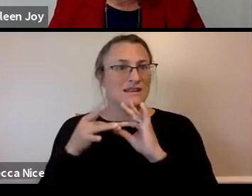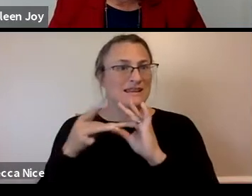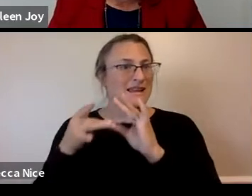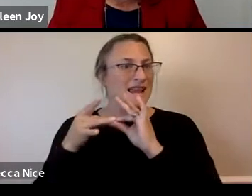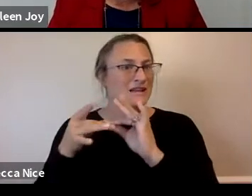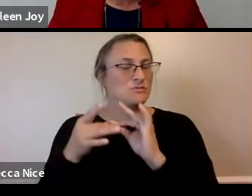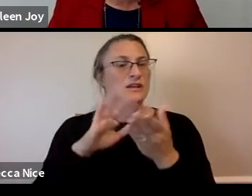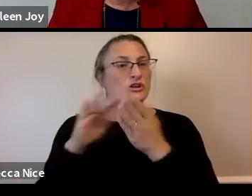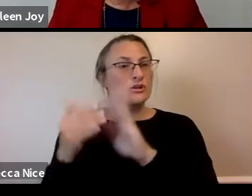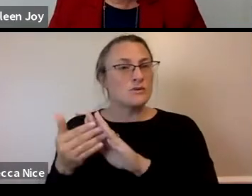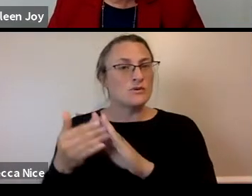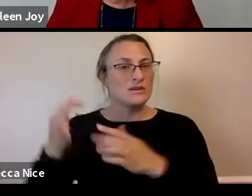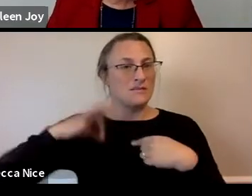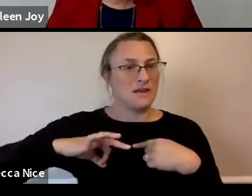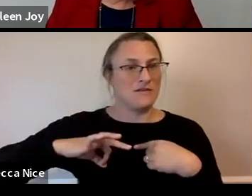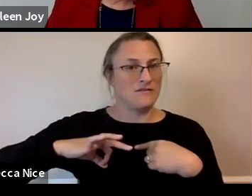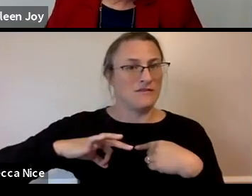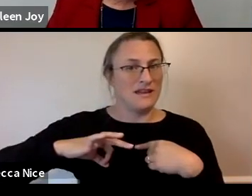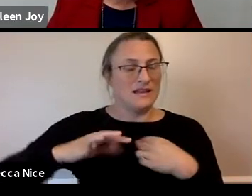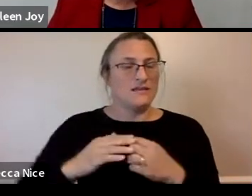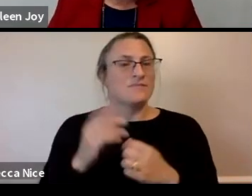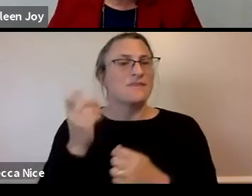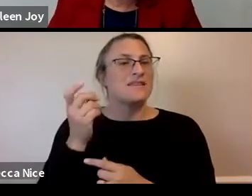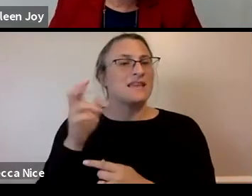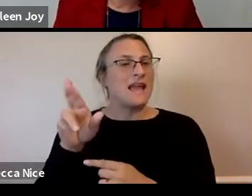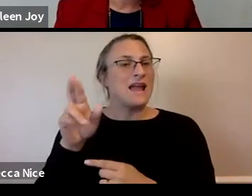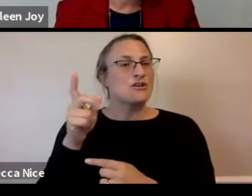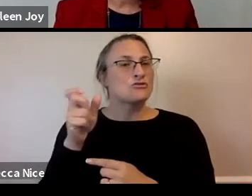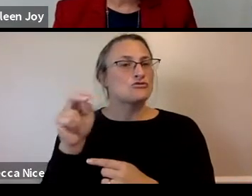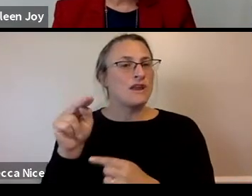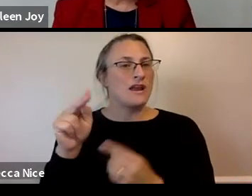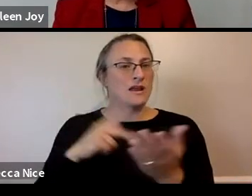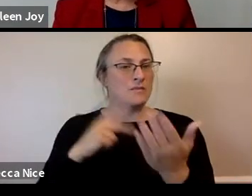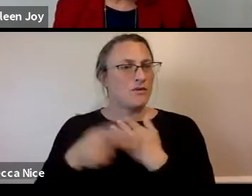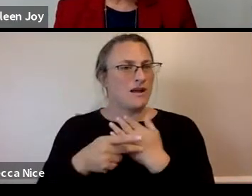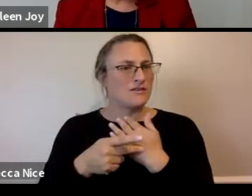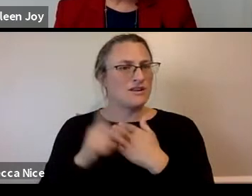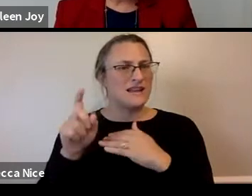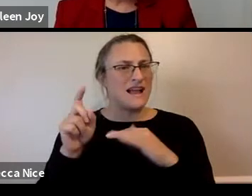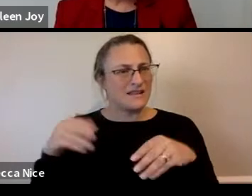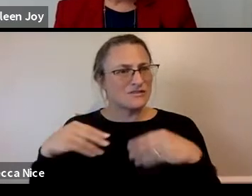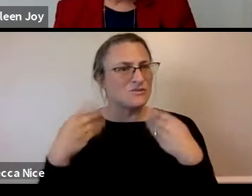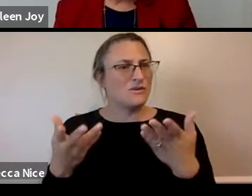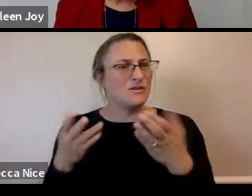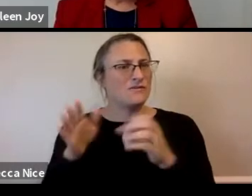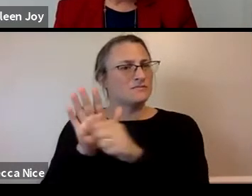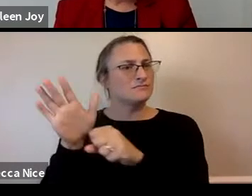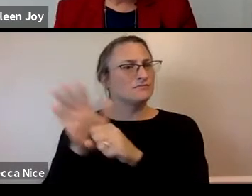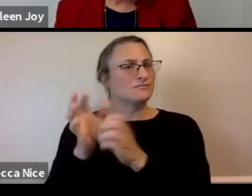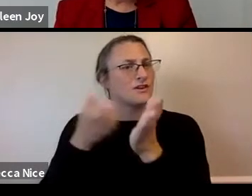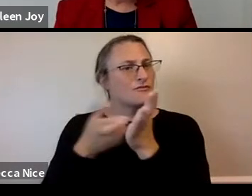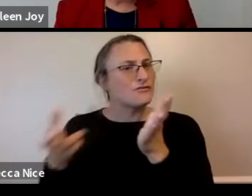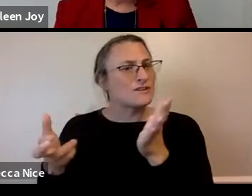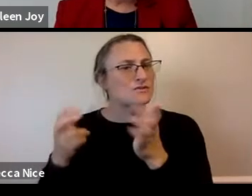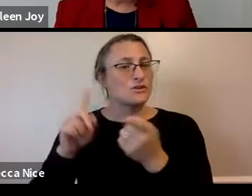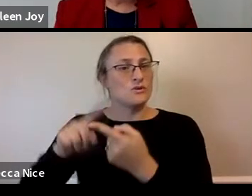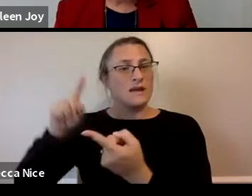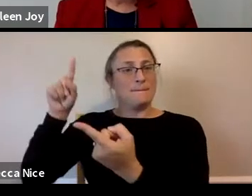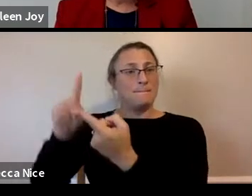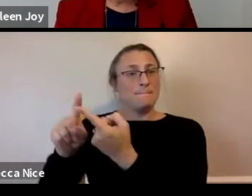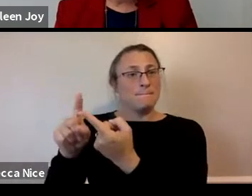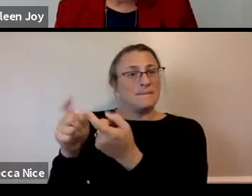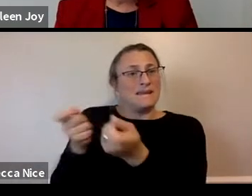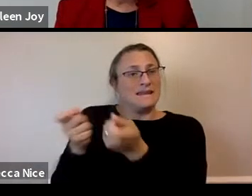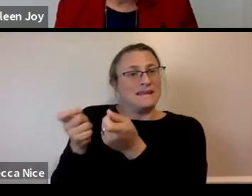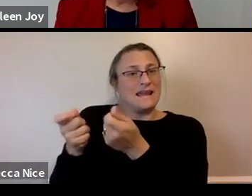benefit. The air train project must offer adequate resources to mitigate any impact it